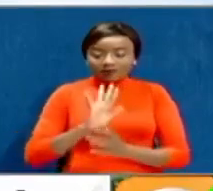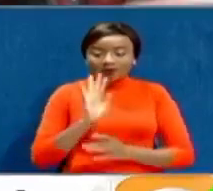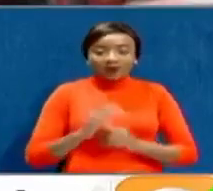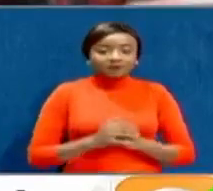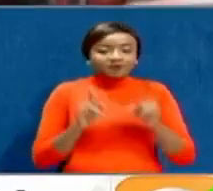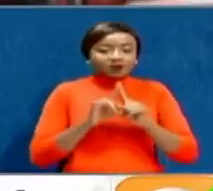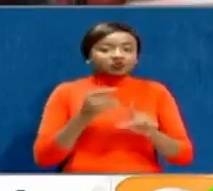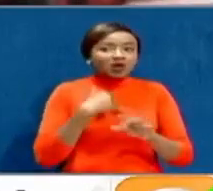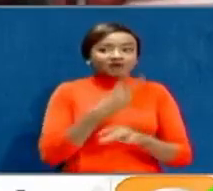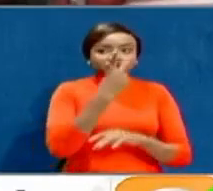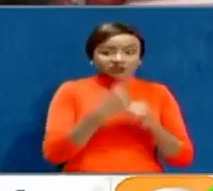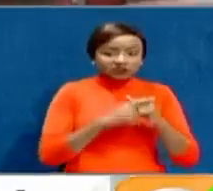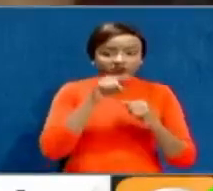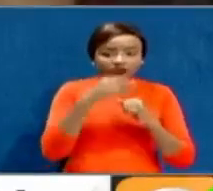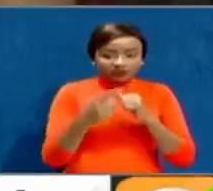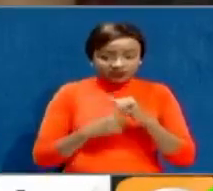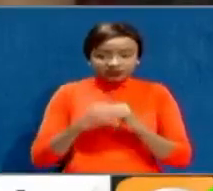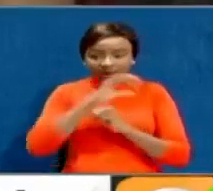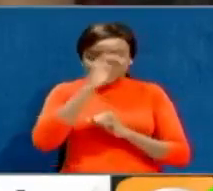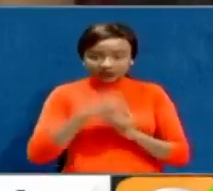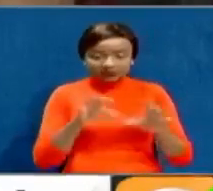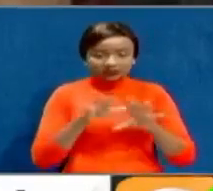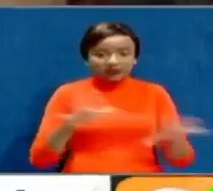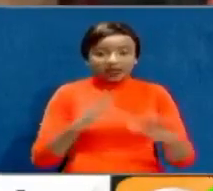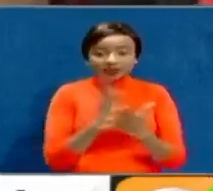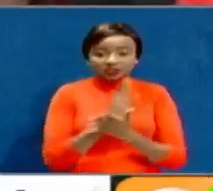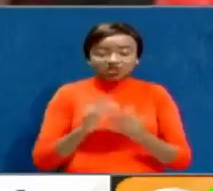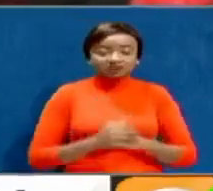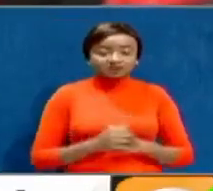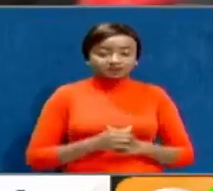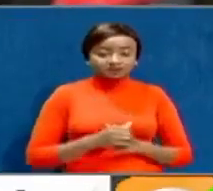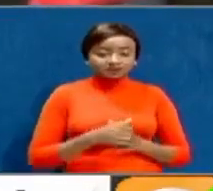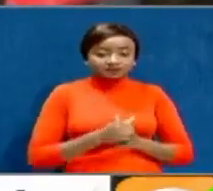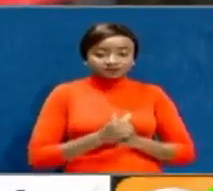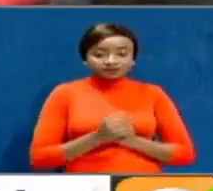which had a 26.6% market share and is placed second after Safaricom.